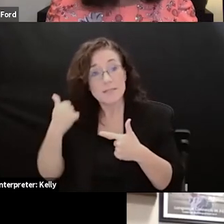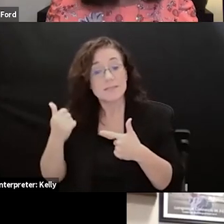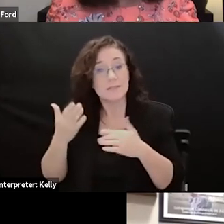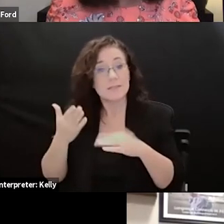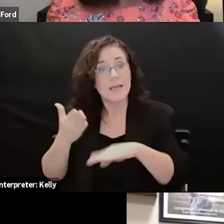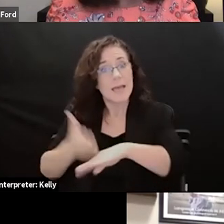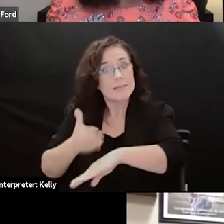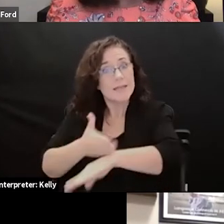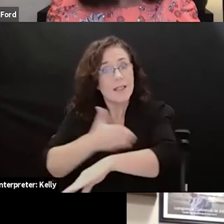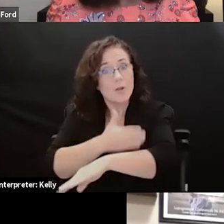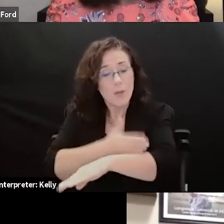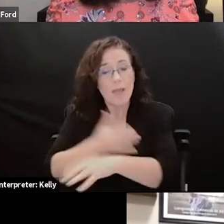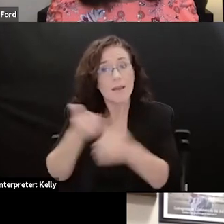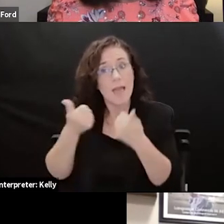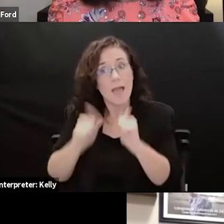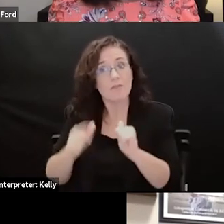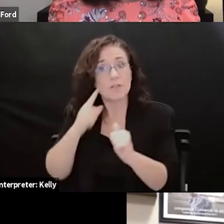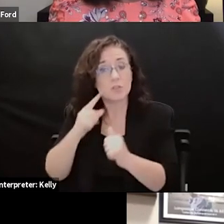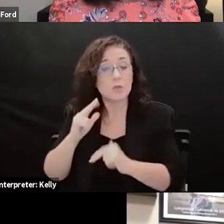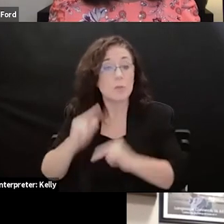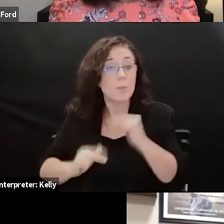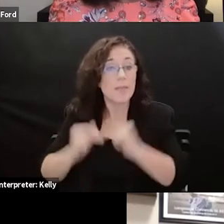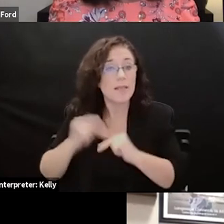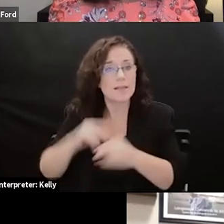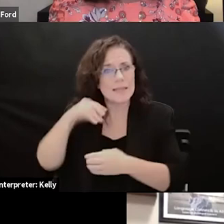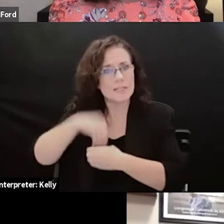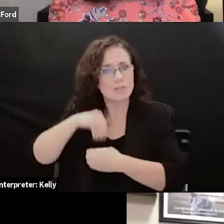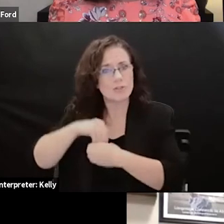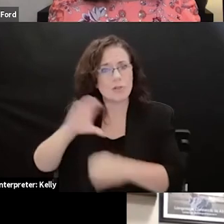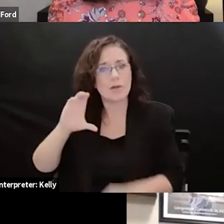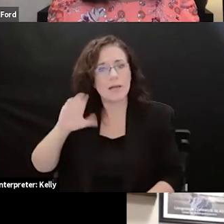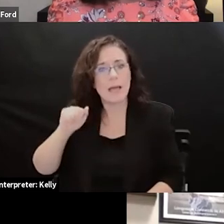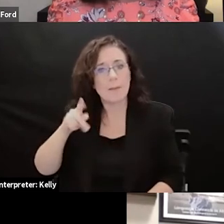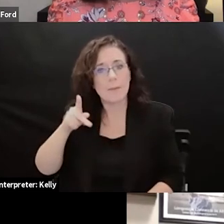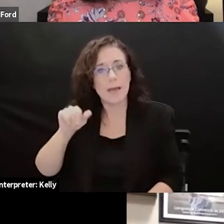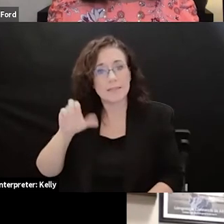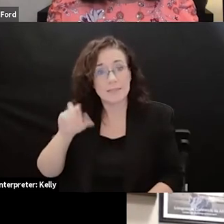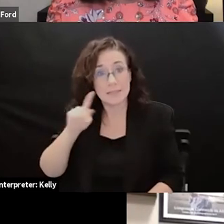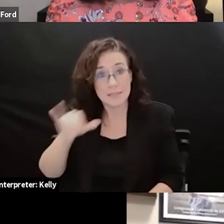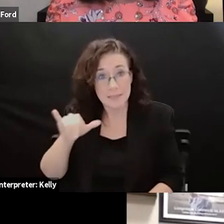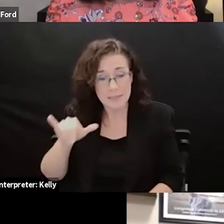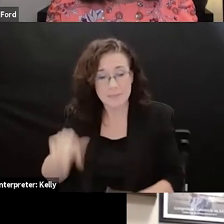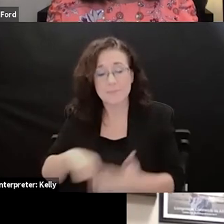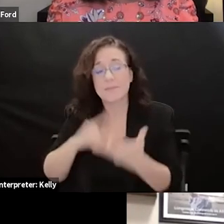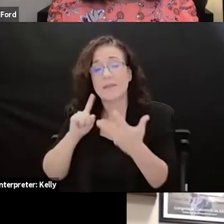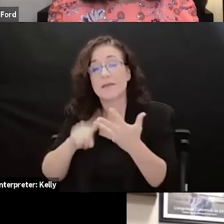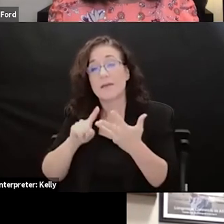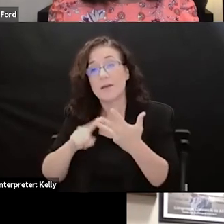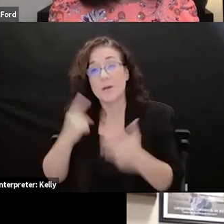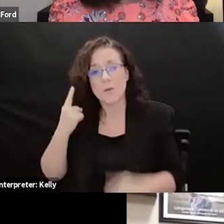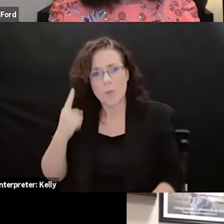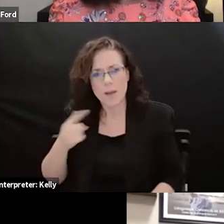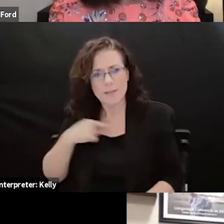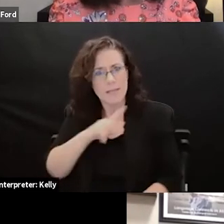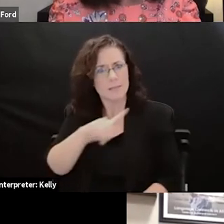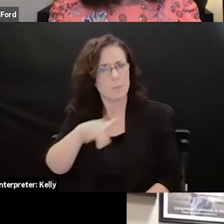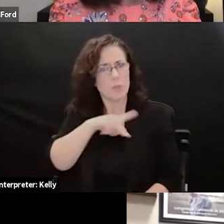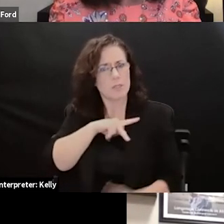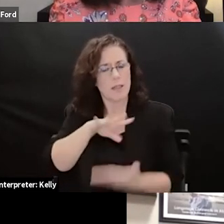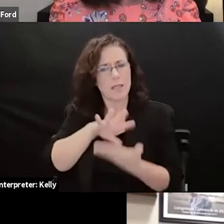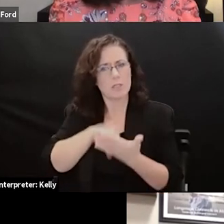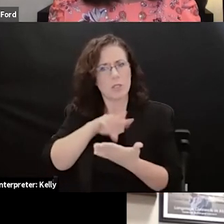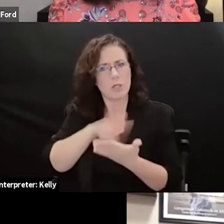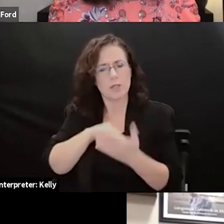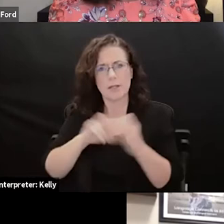capacity to do this another was access to personalized learning opportunities these have all been mentioned